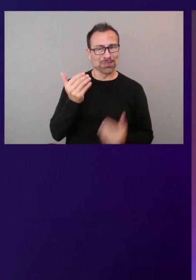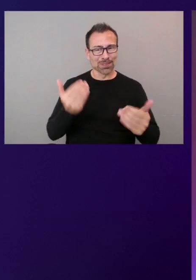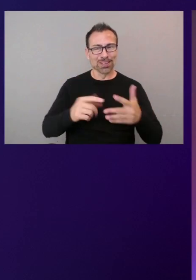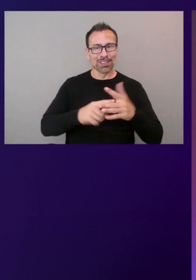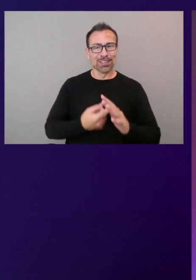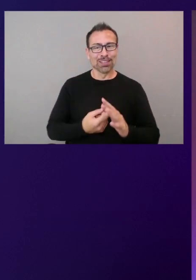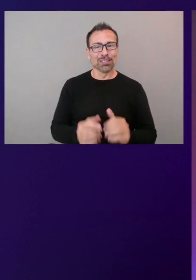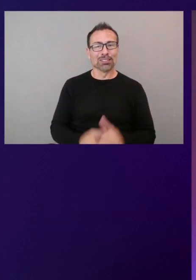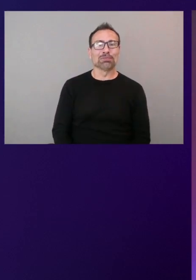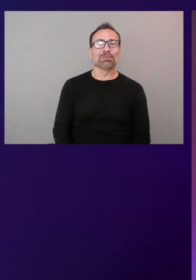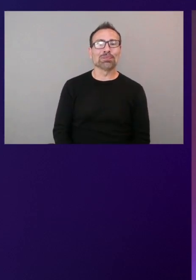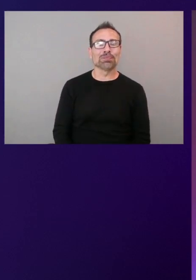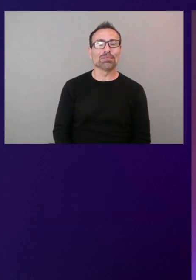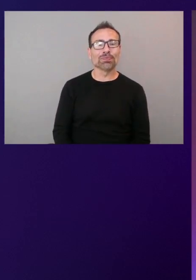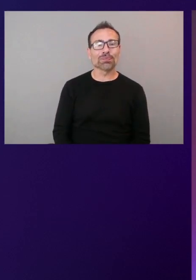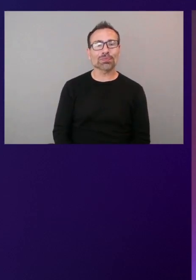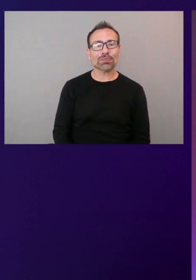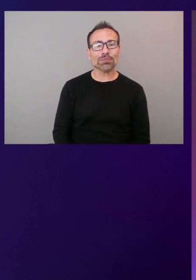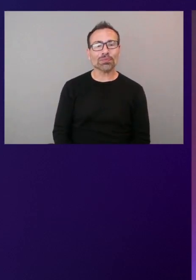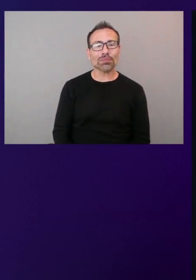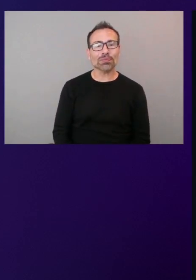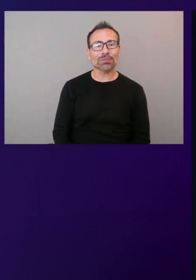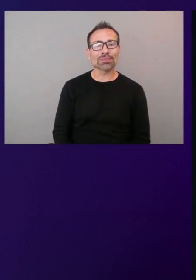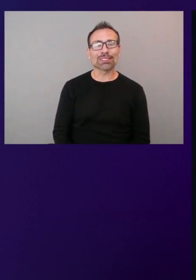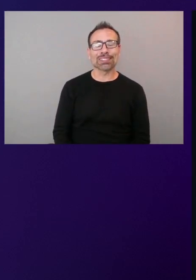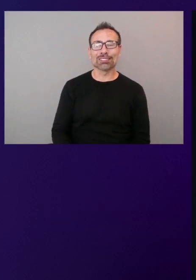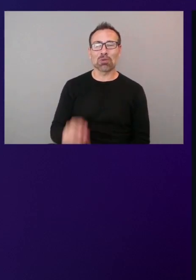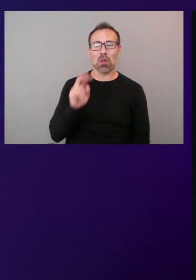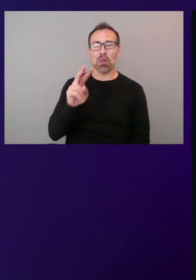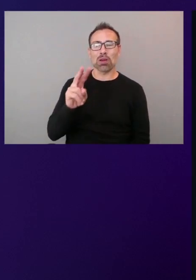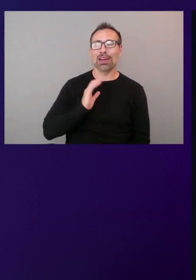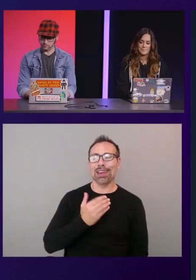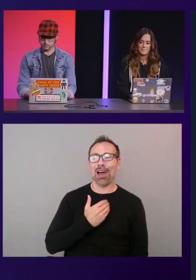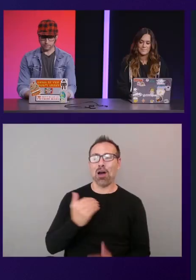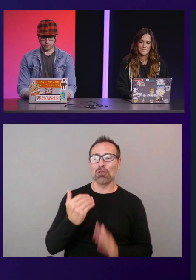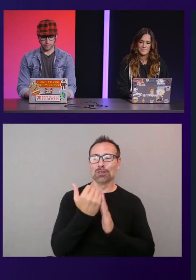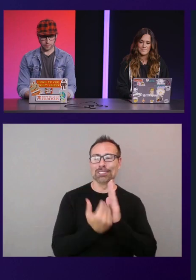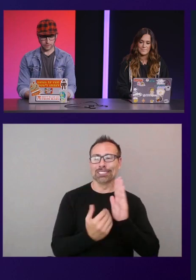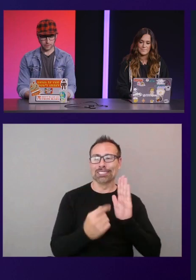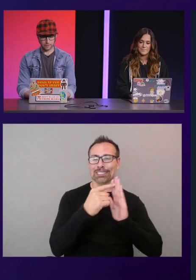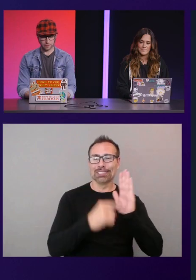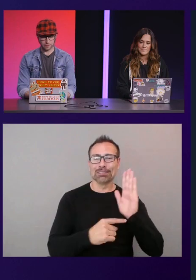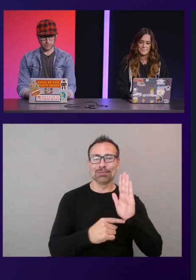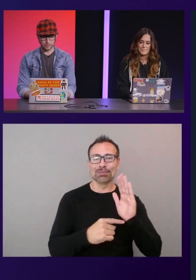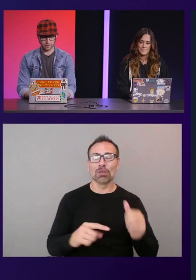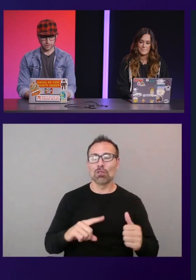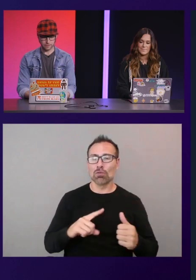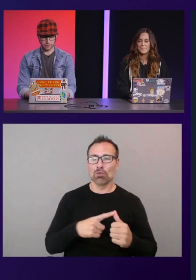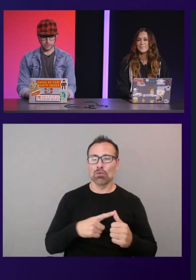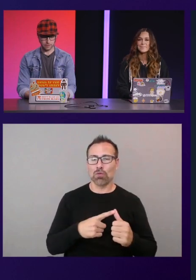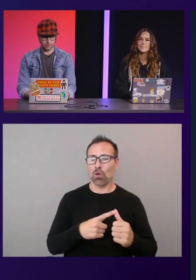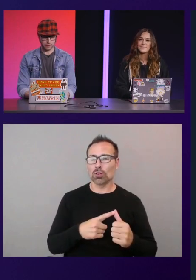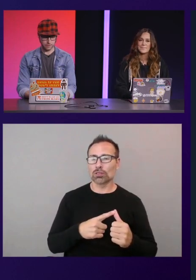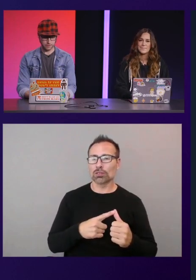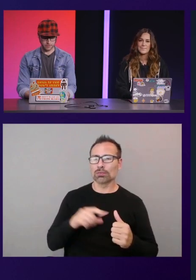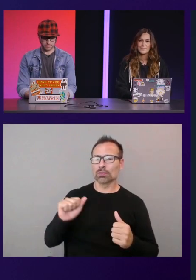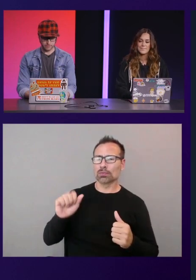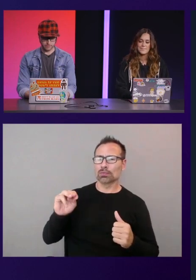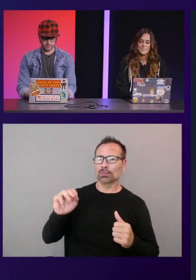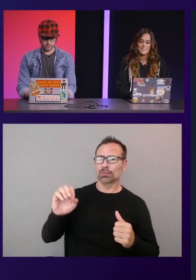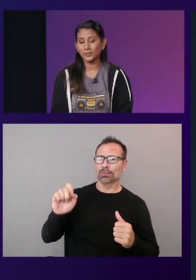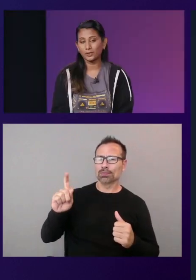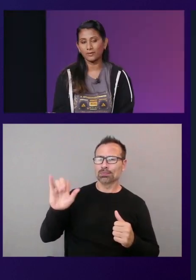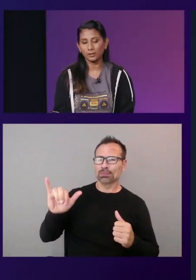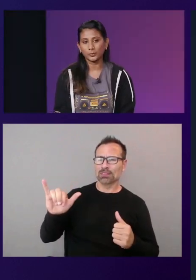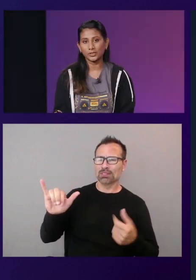go through our agenda. First, we're going to talk a bit about what AWS Amplify is and what